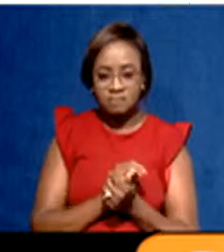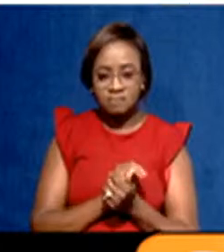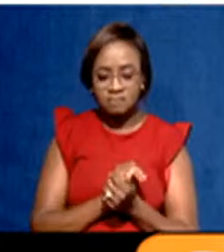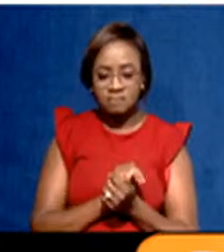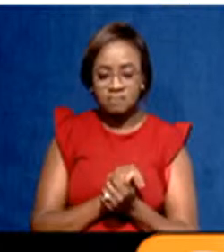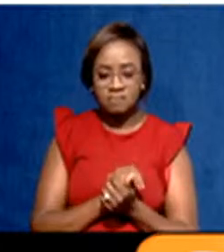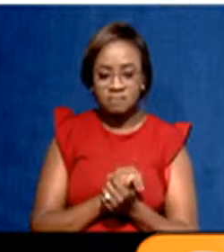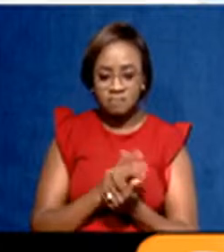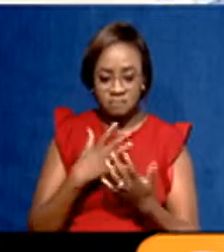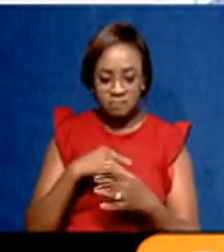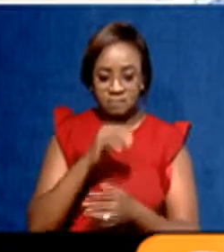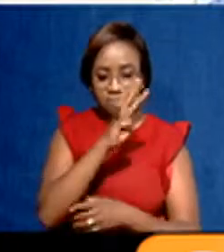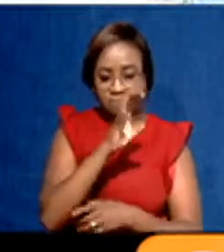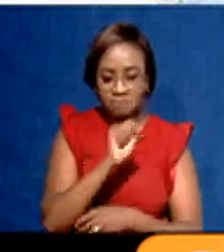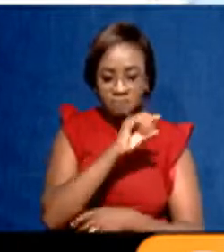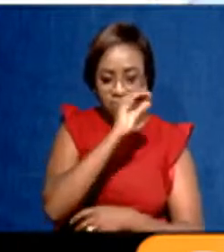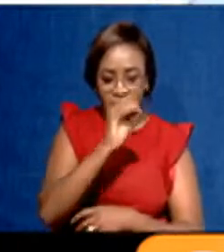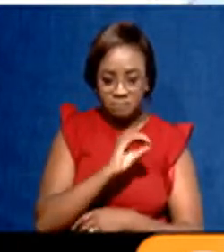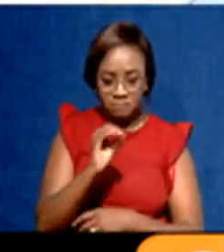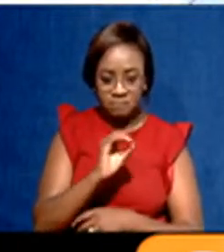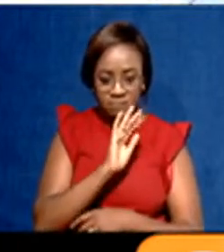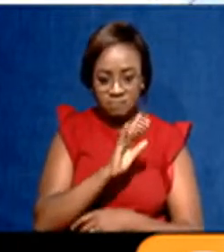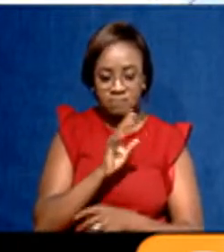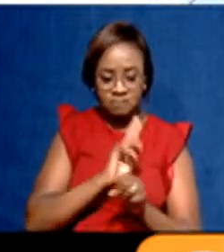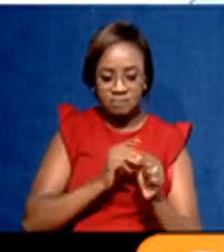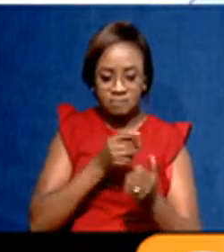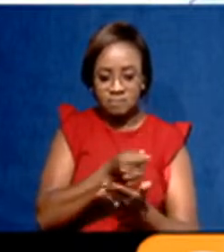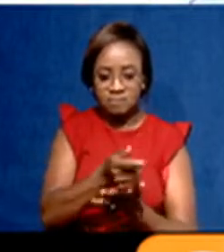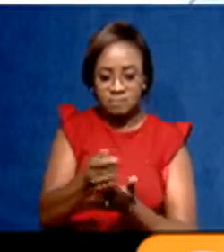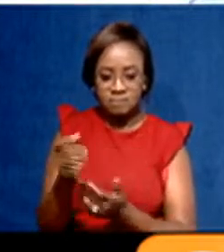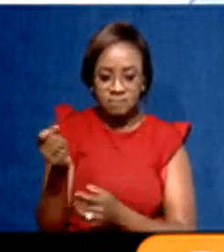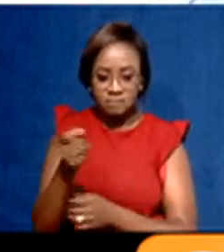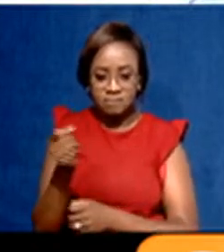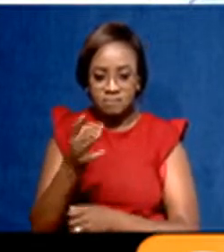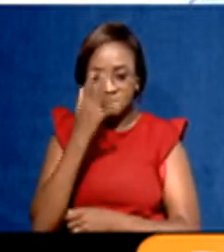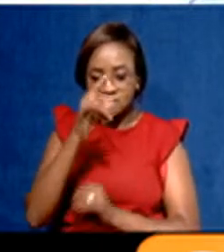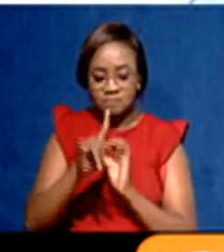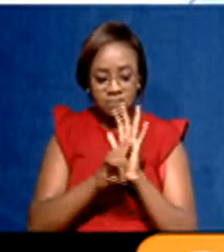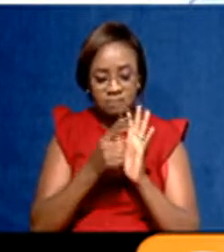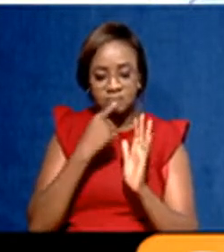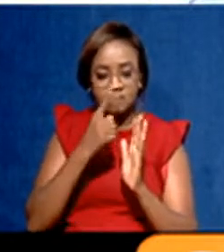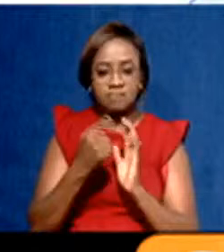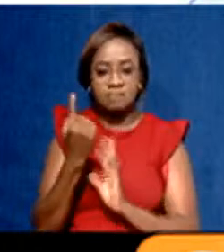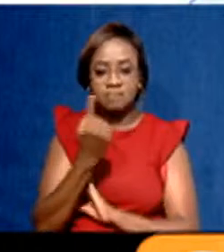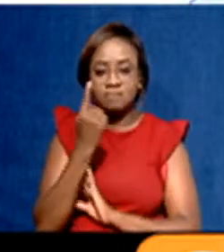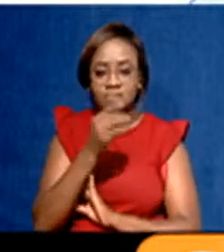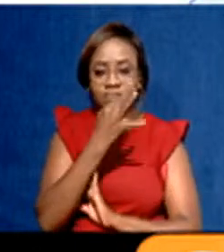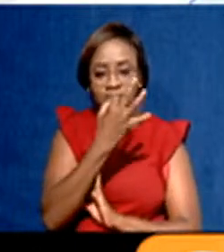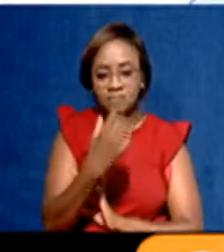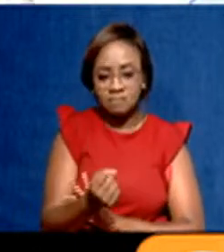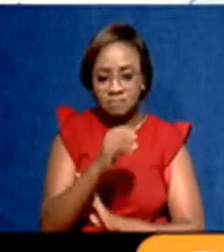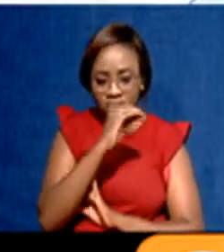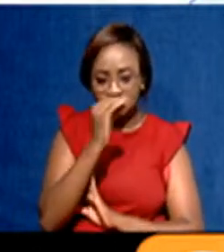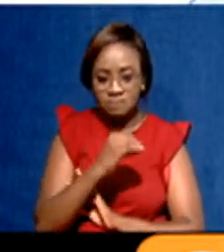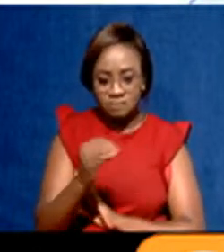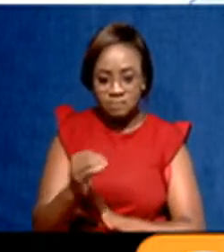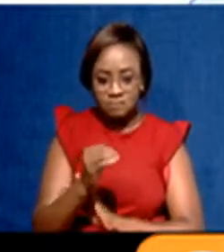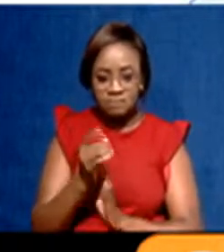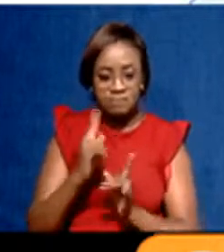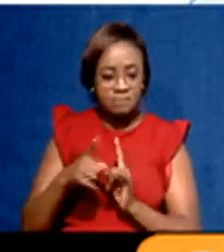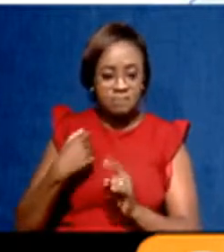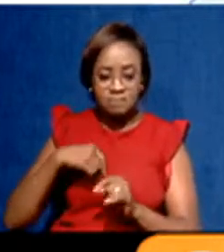salaries, which is against the law, because the law talks of that 5%. It's only that we cannot send people